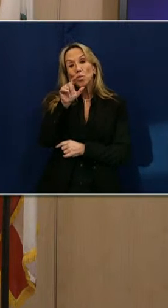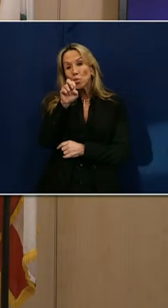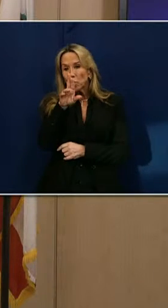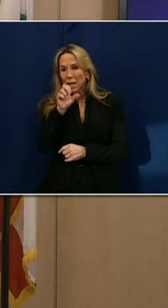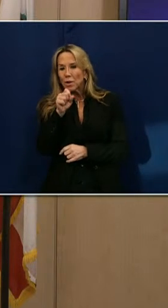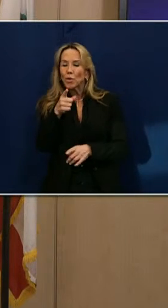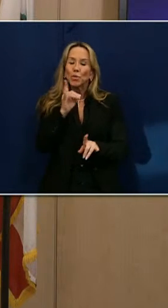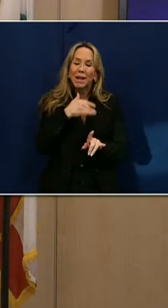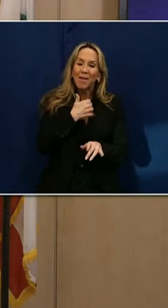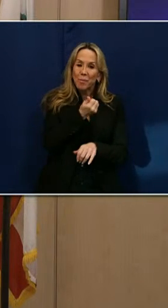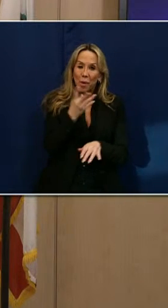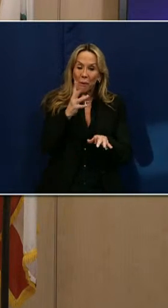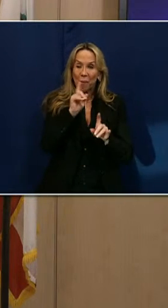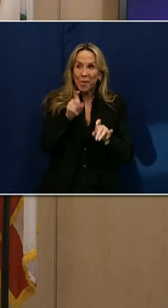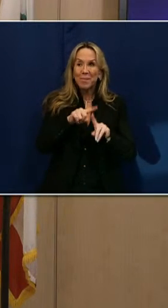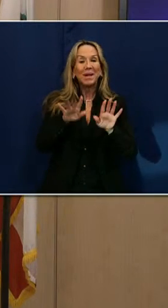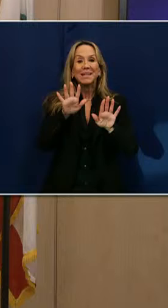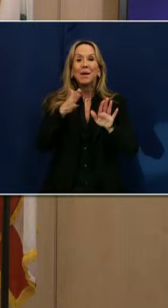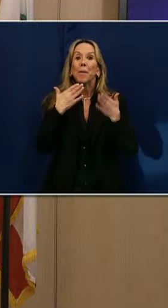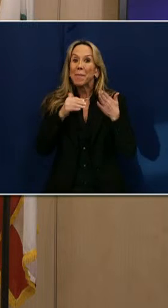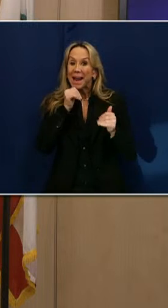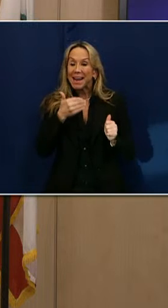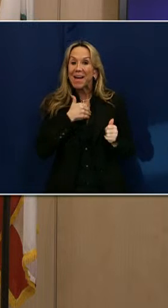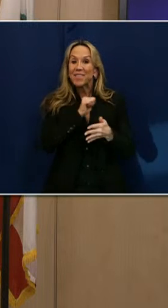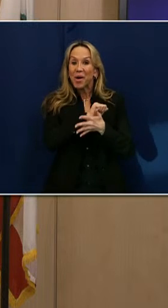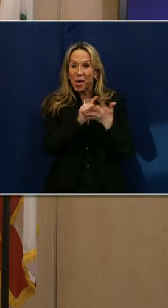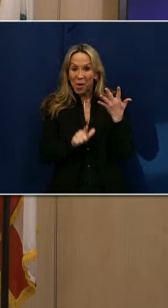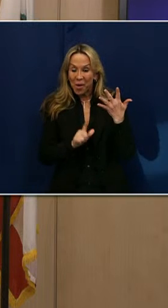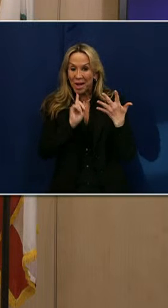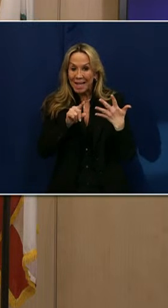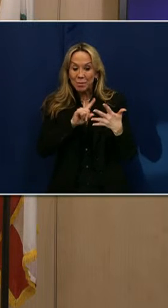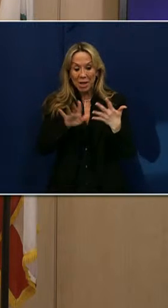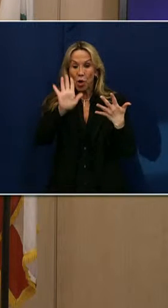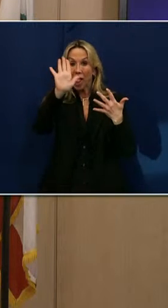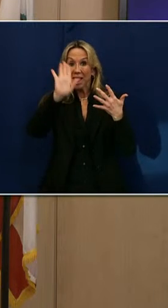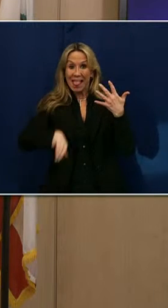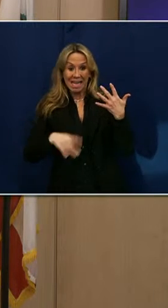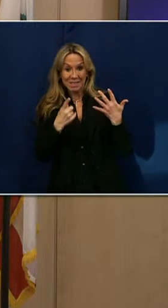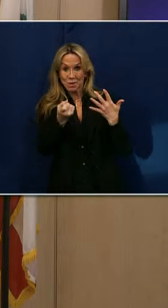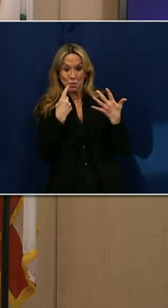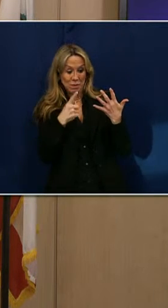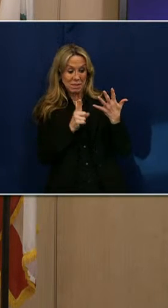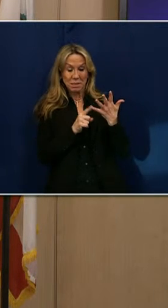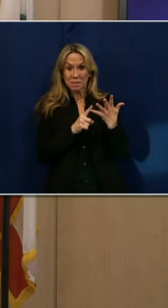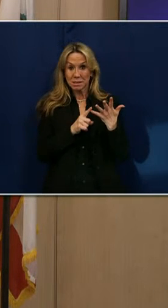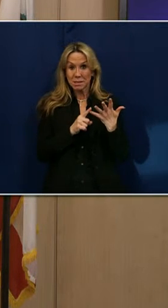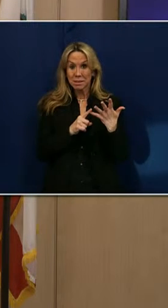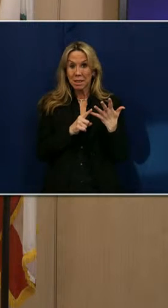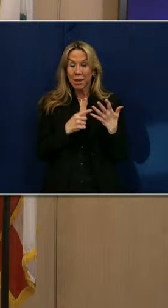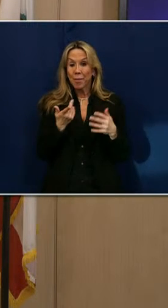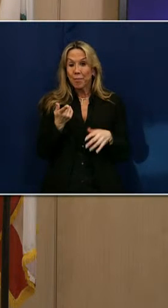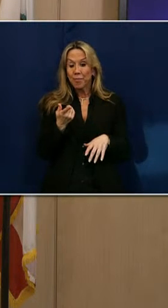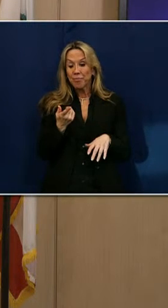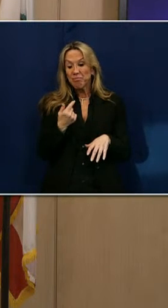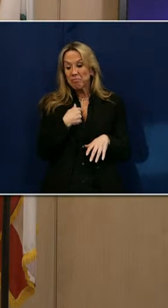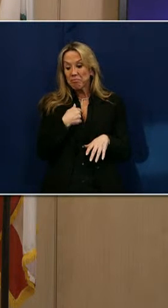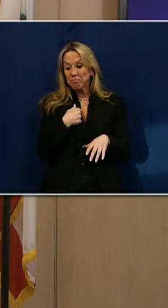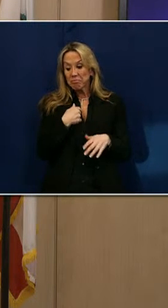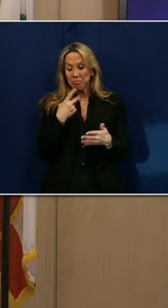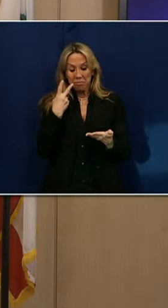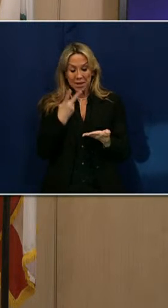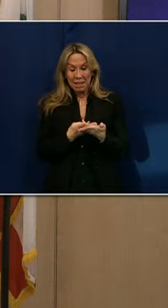questions. Number one, we may not have the answers to all. I'll start at the last one. I don't have before me right now